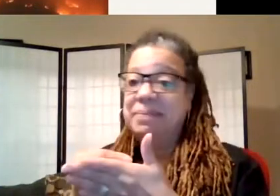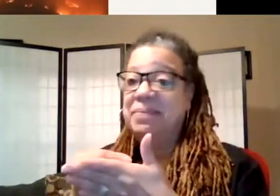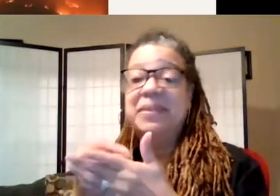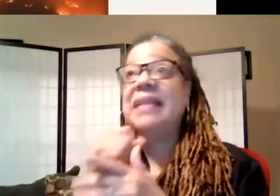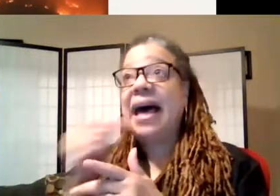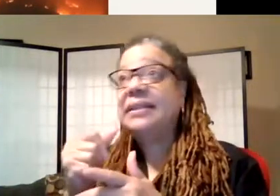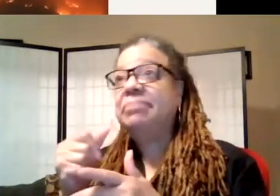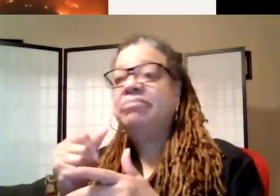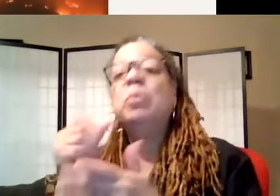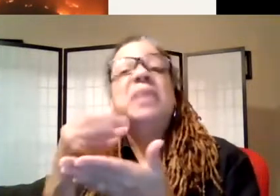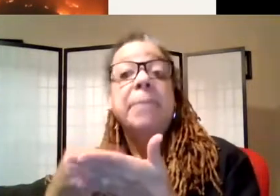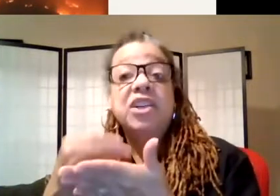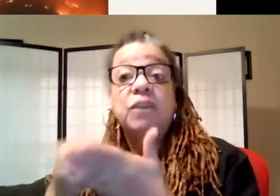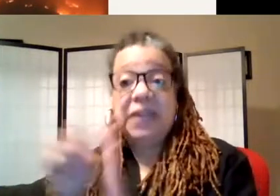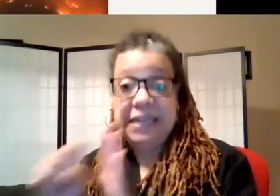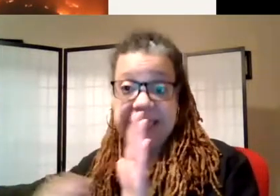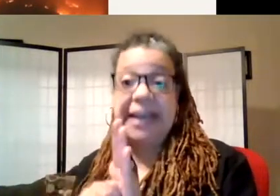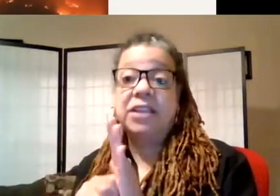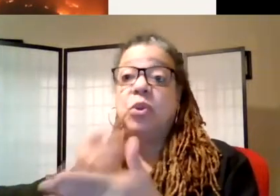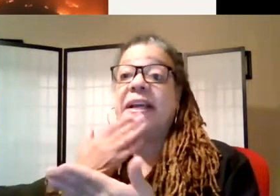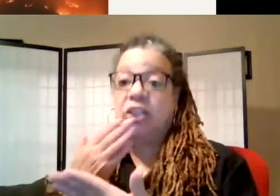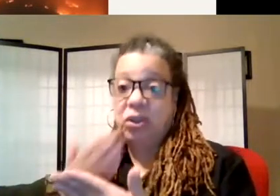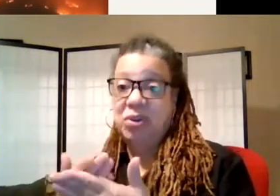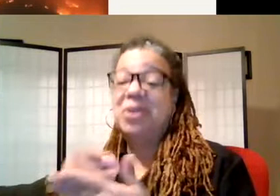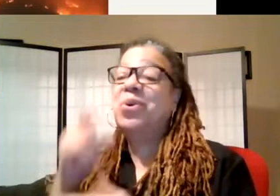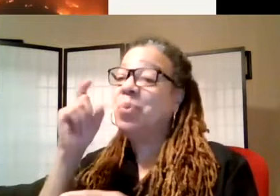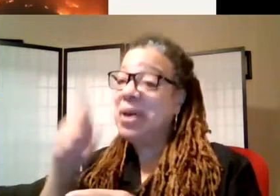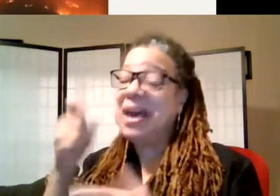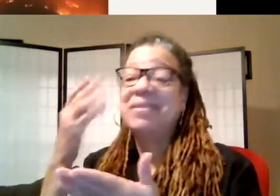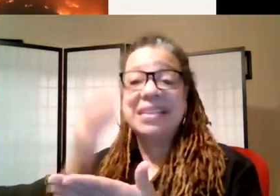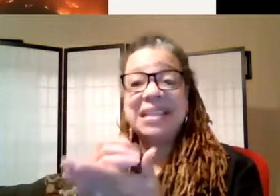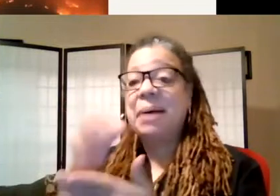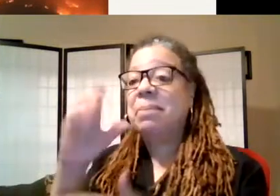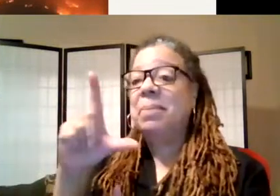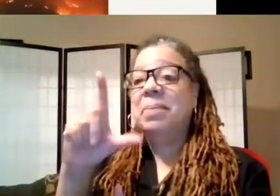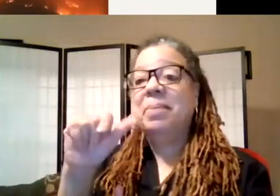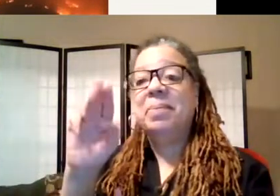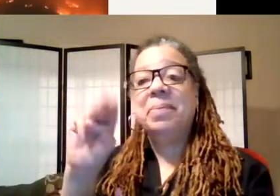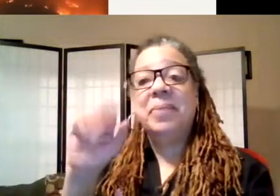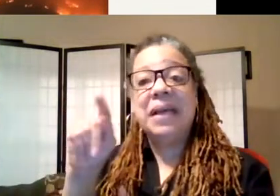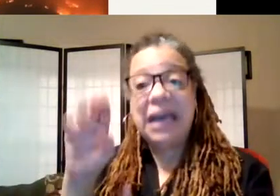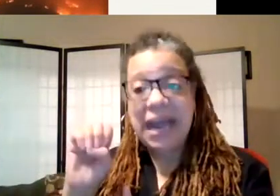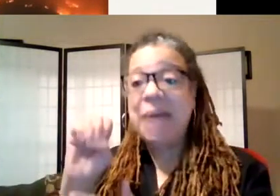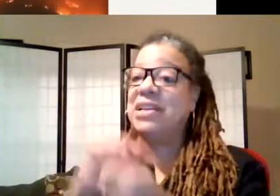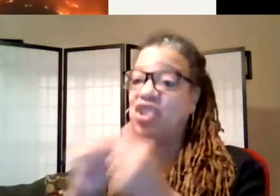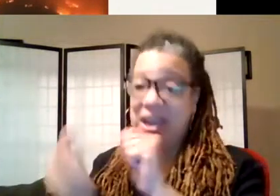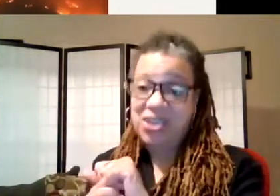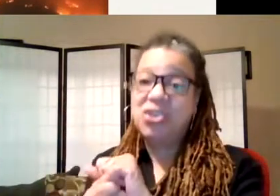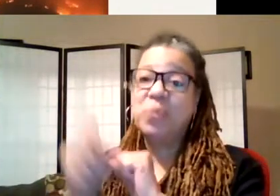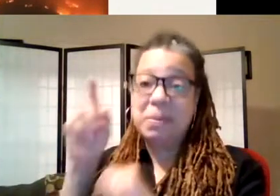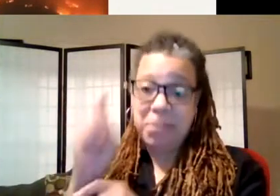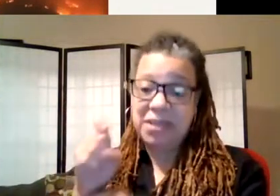budget, which we need to combat climate change. Yep. So we have these wonderful aspirational goals to combat climate change, reduce those